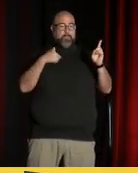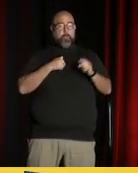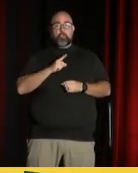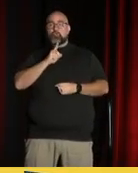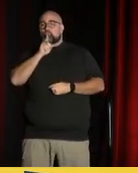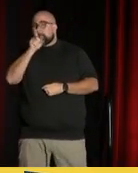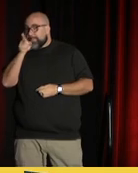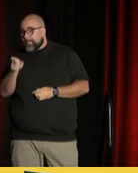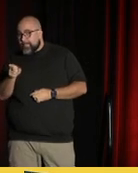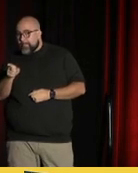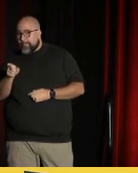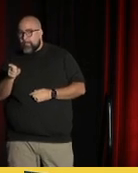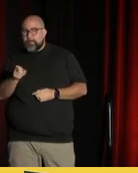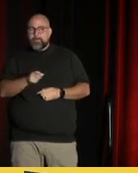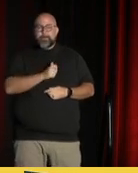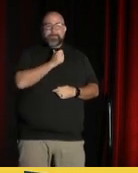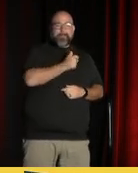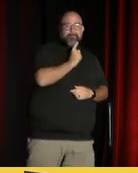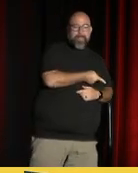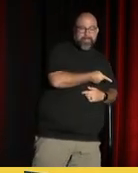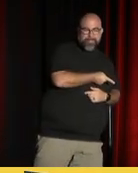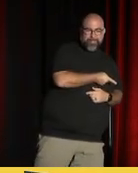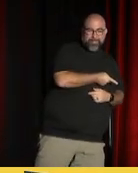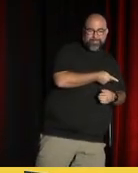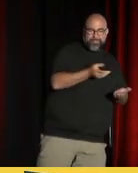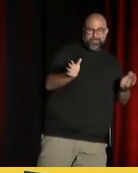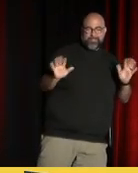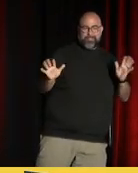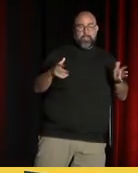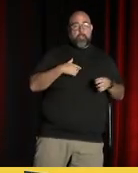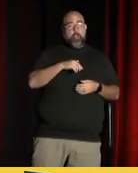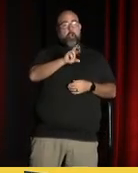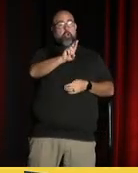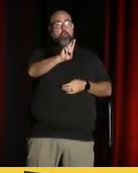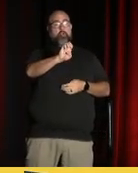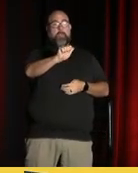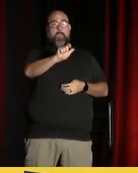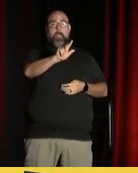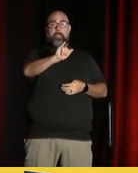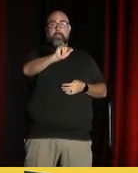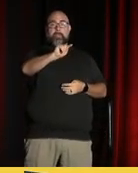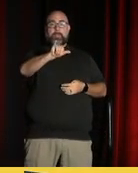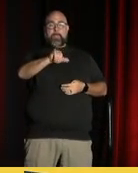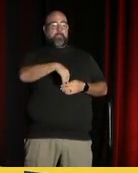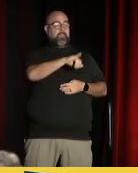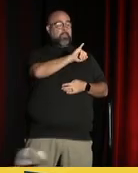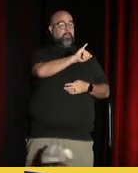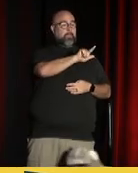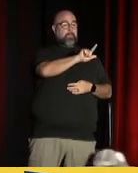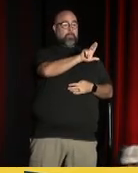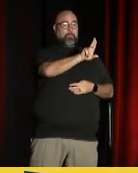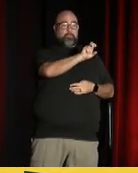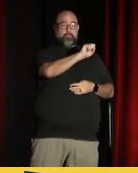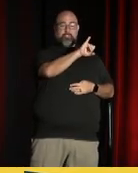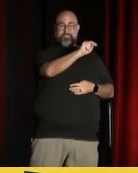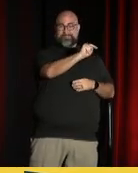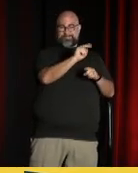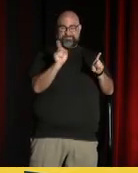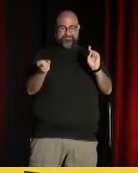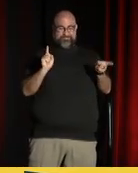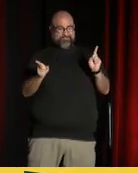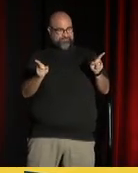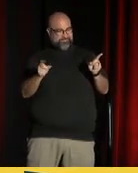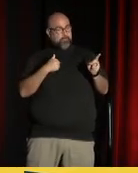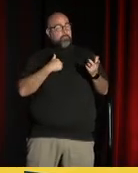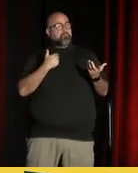real and what's not real. Reality and illusion. So before we get started here today,